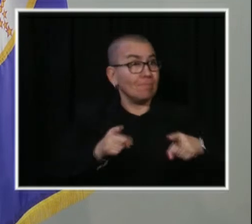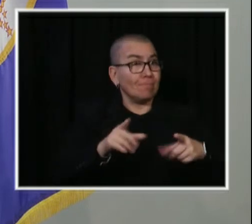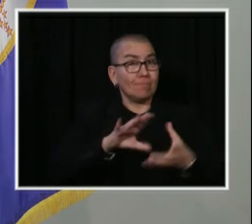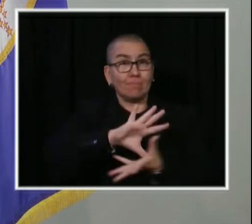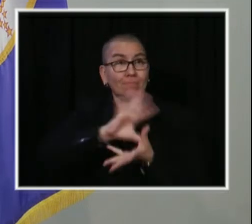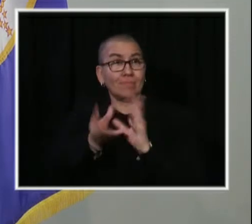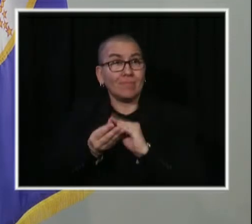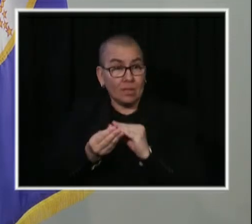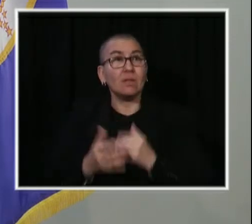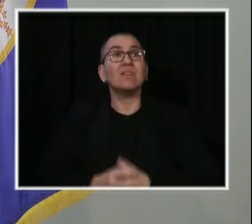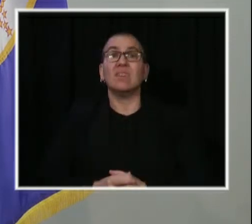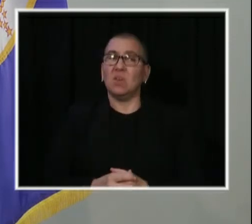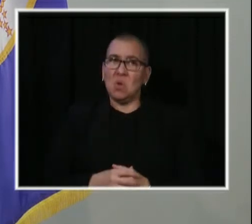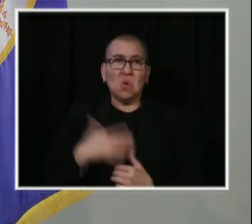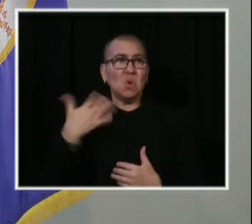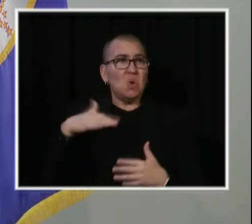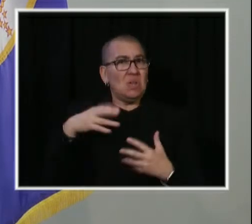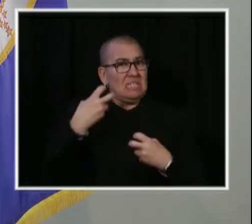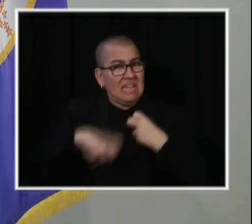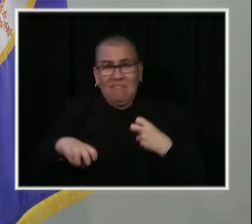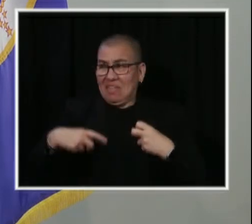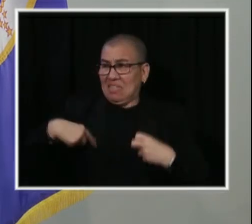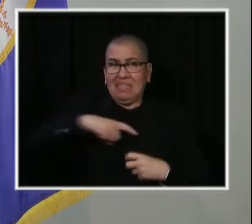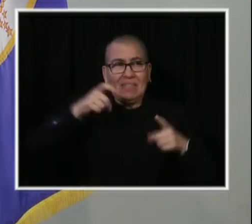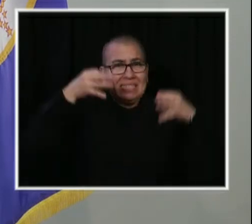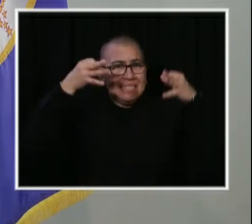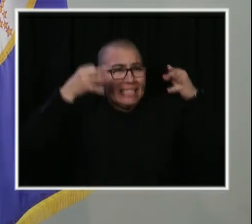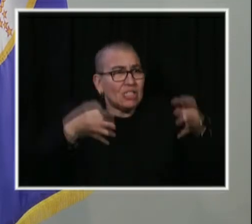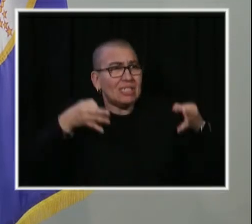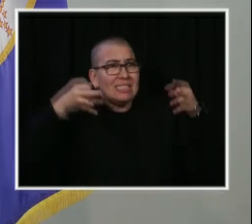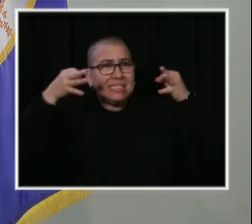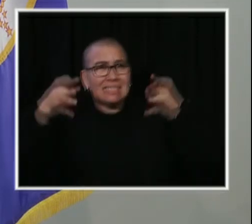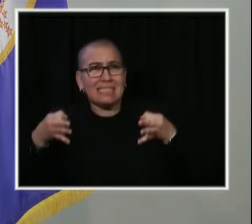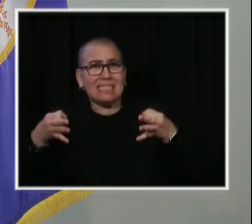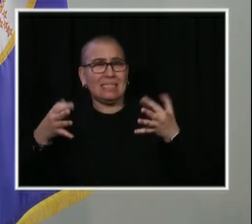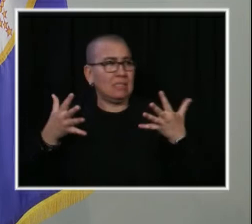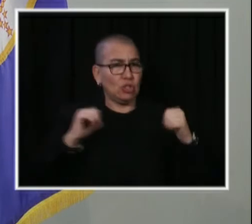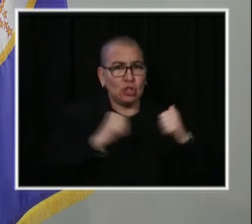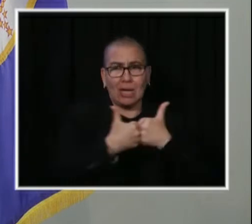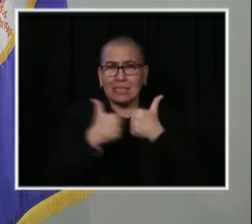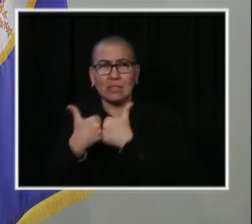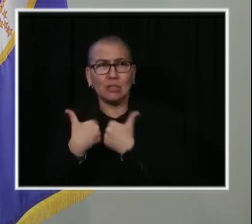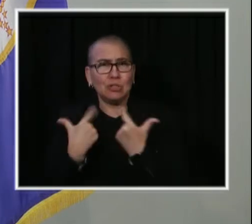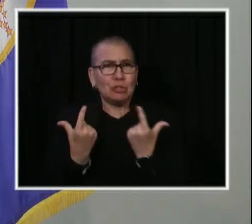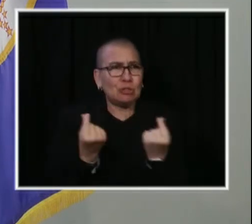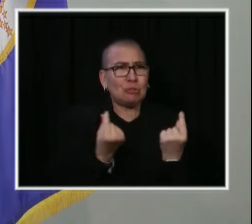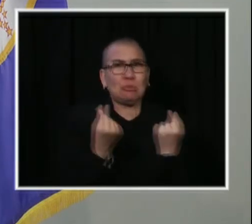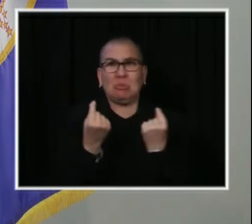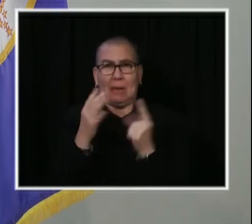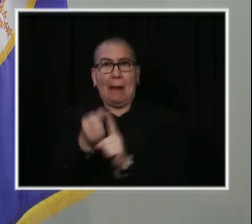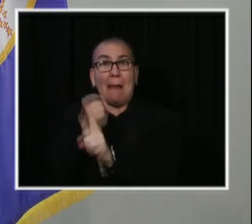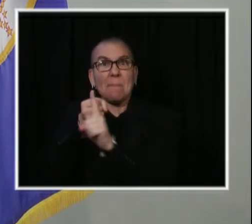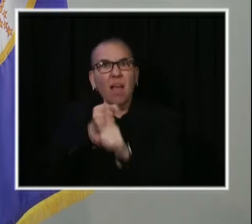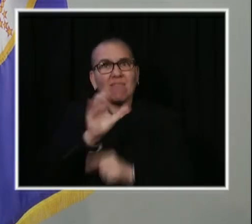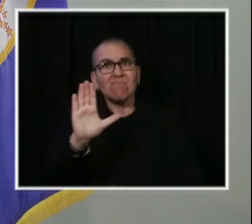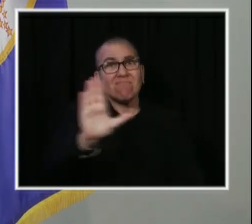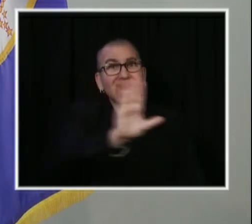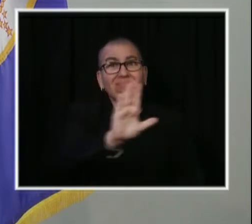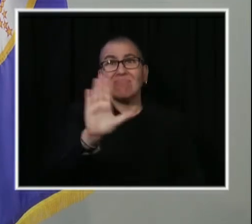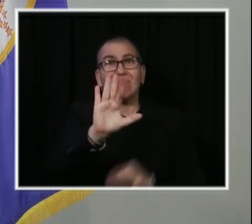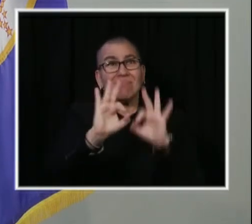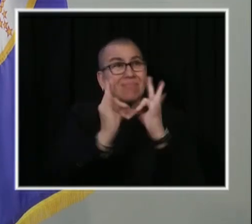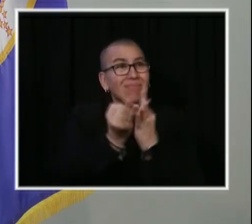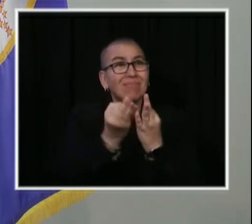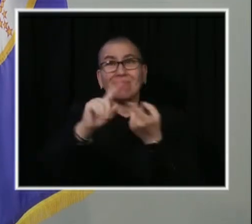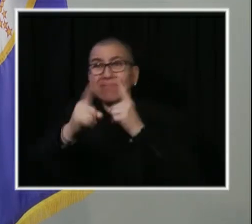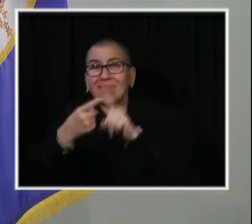lot of tough decisions and a lot of very challenging impacts on your families, both health-wise, emotionally, and